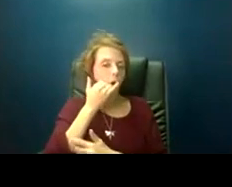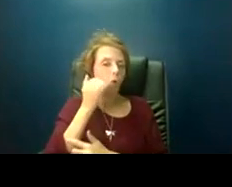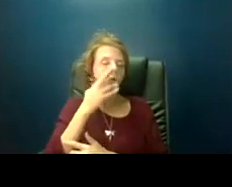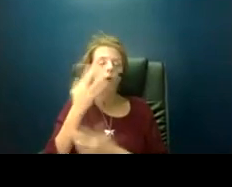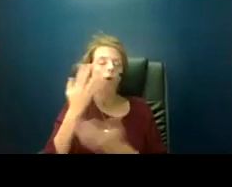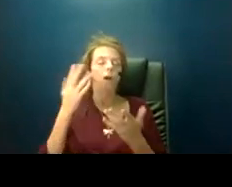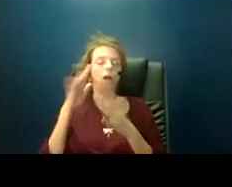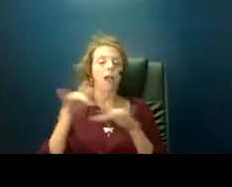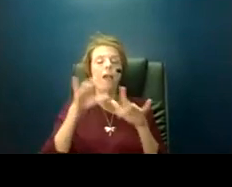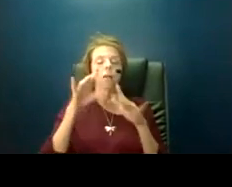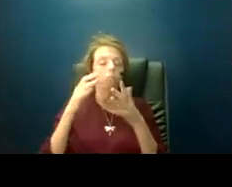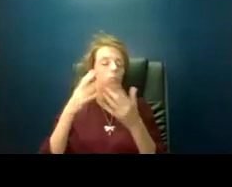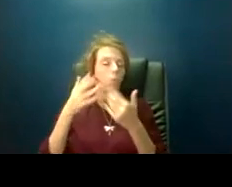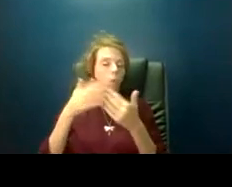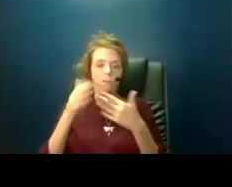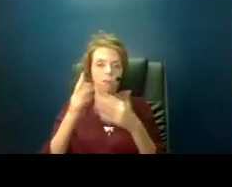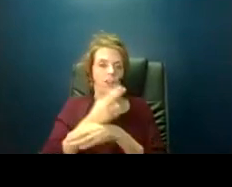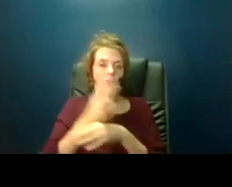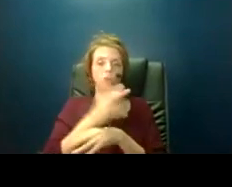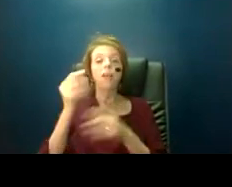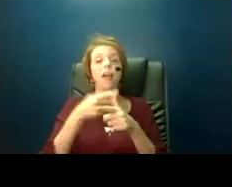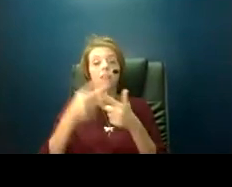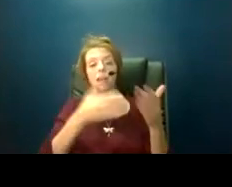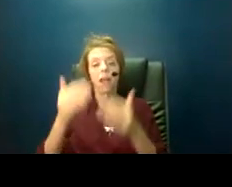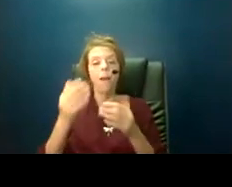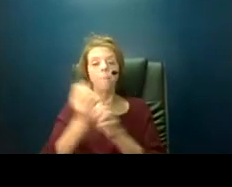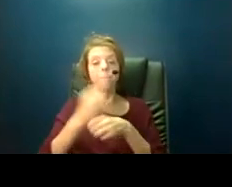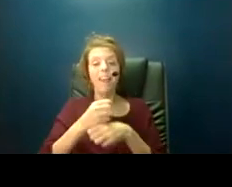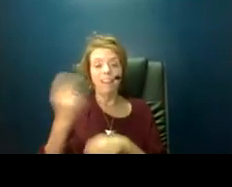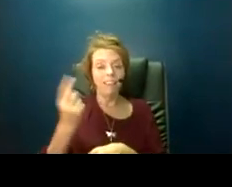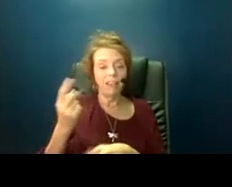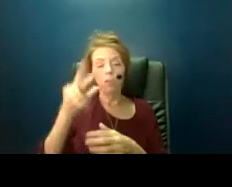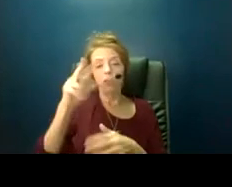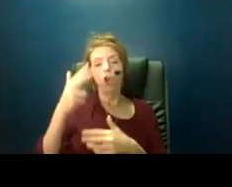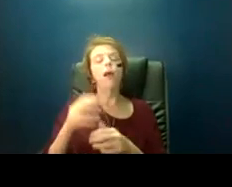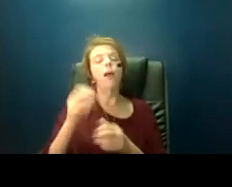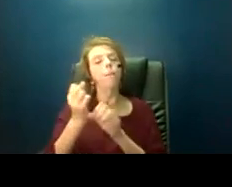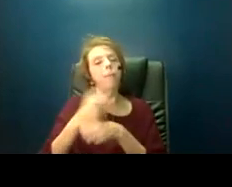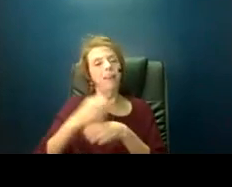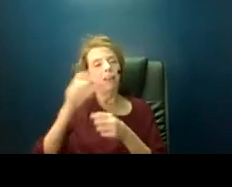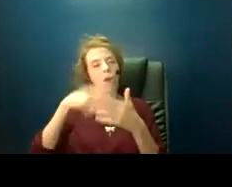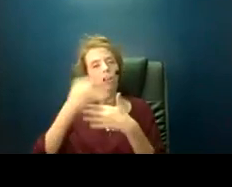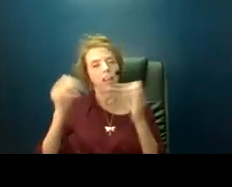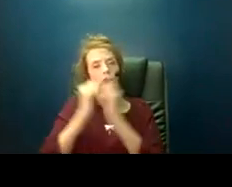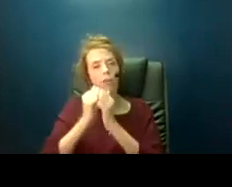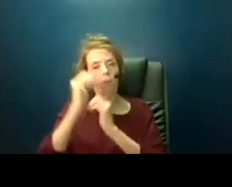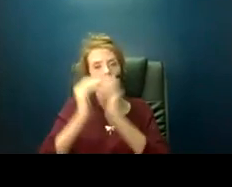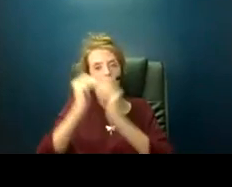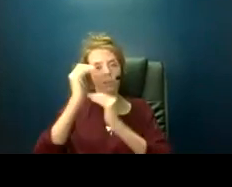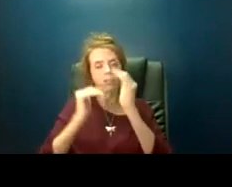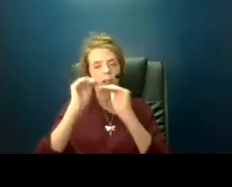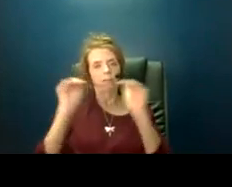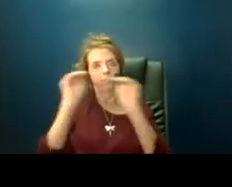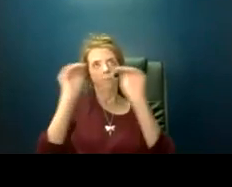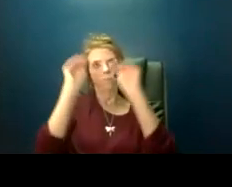And then the third step is making something. So putting a project together that's building and scaffolding